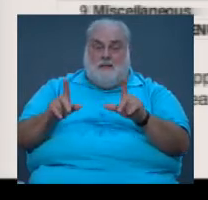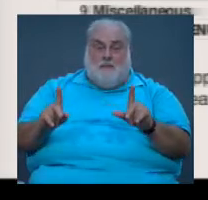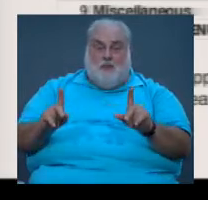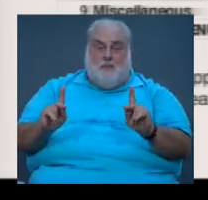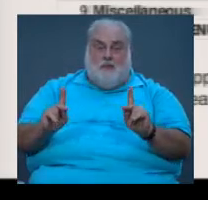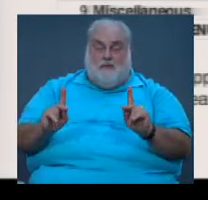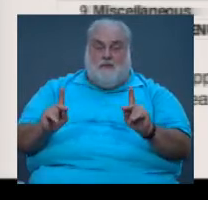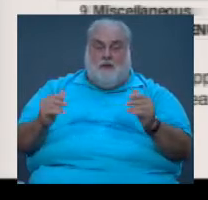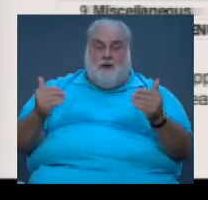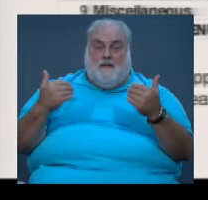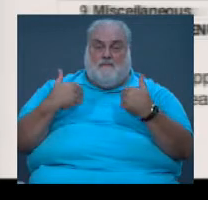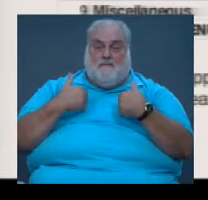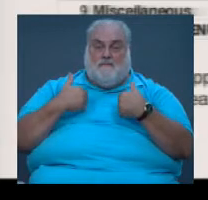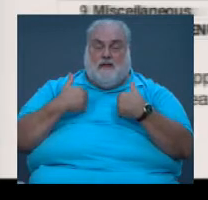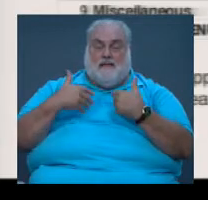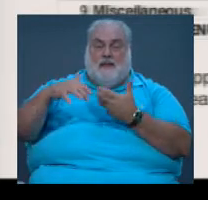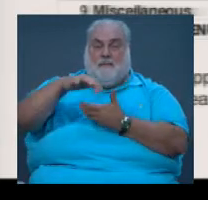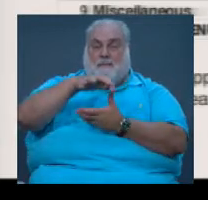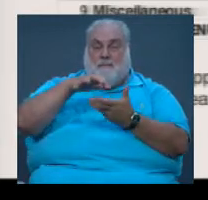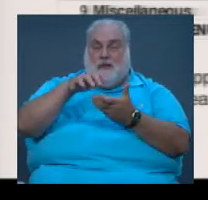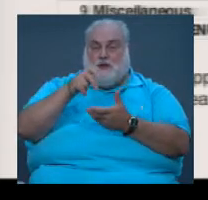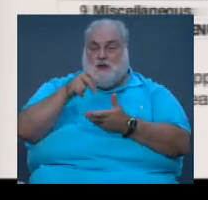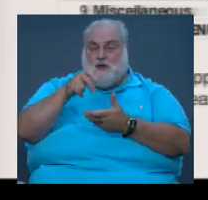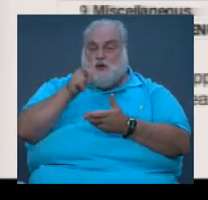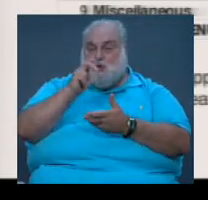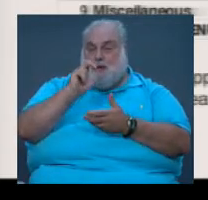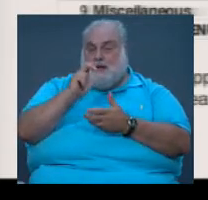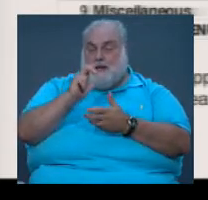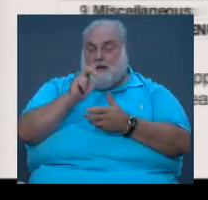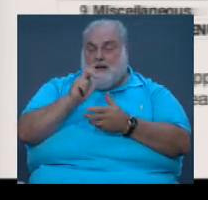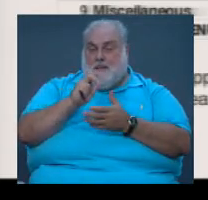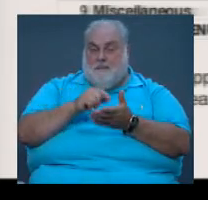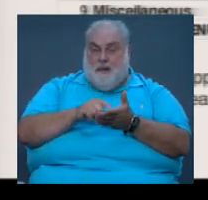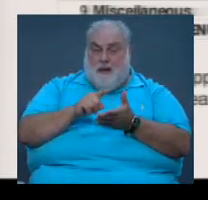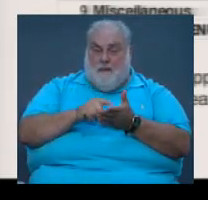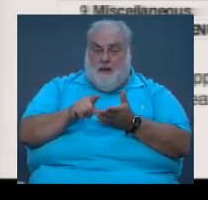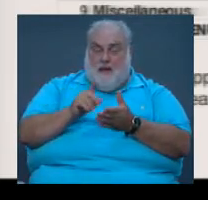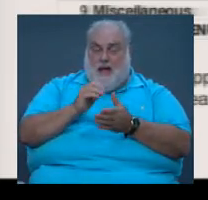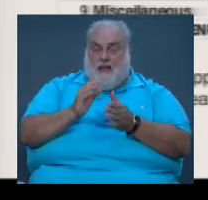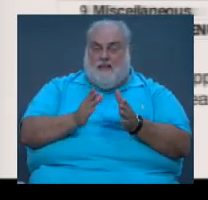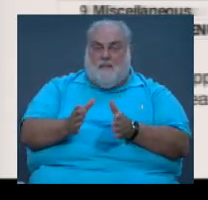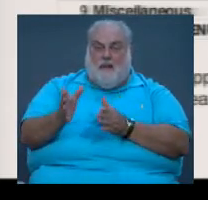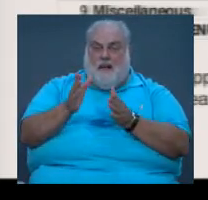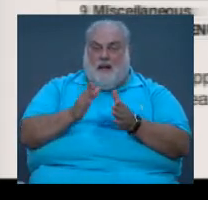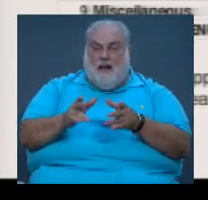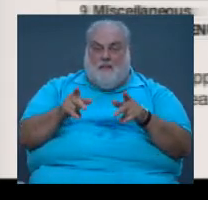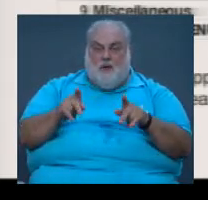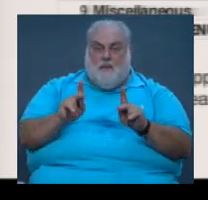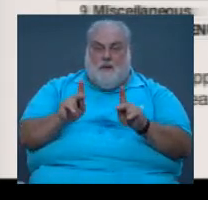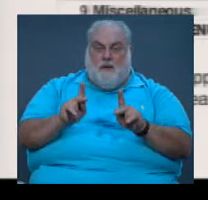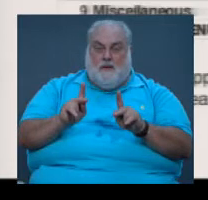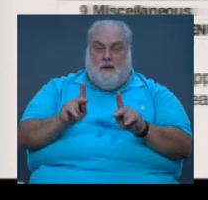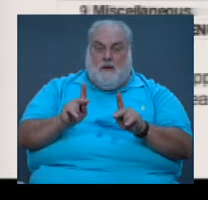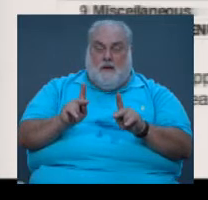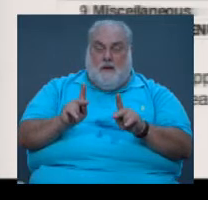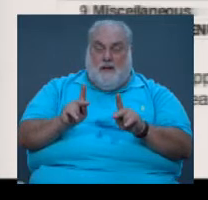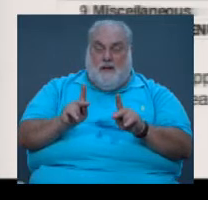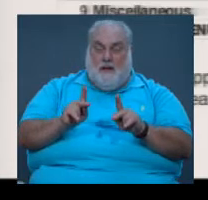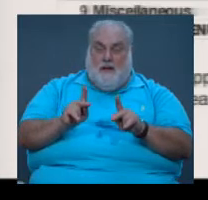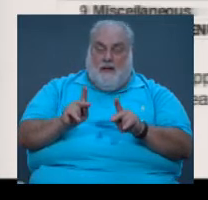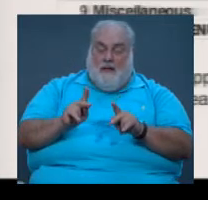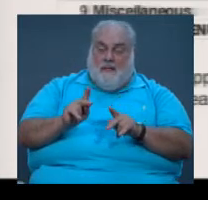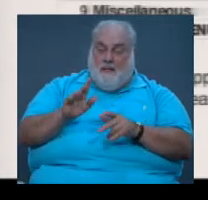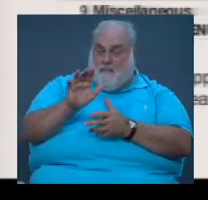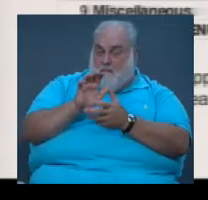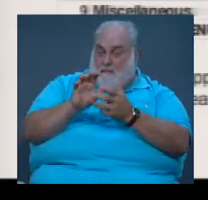have our mixed drink supplemental payments, and then we have our planning permits. 56% of the annual budget on the